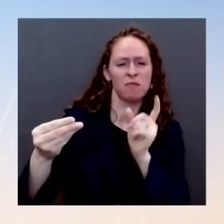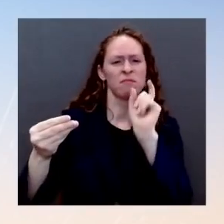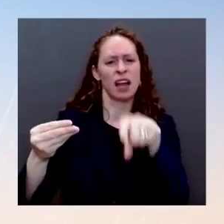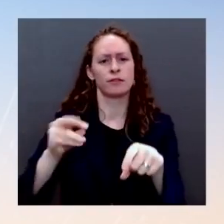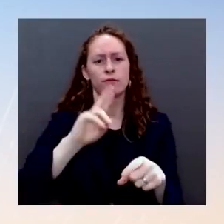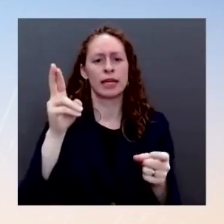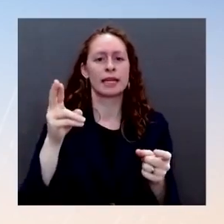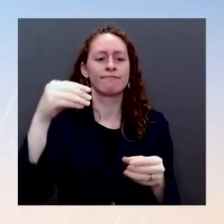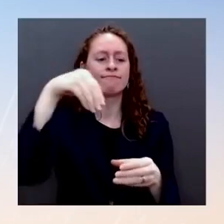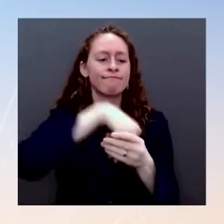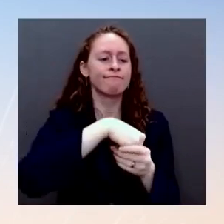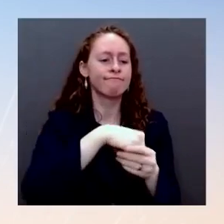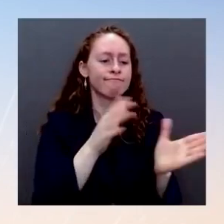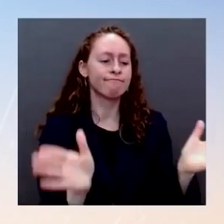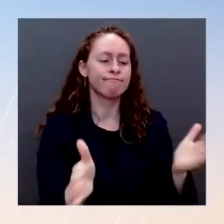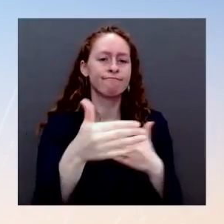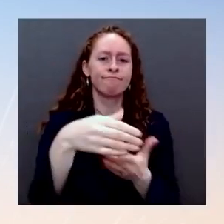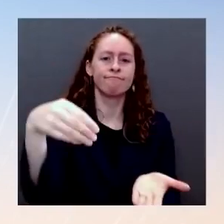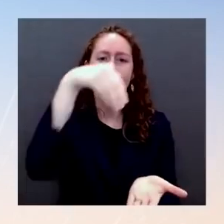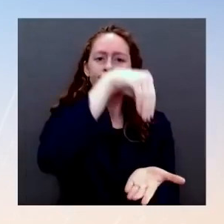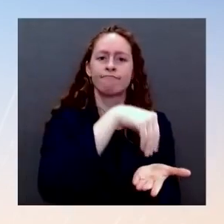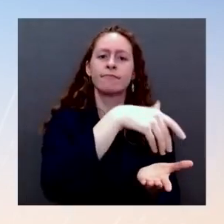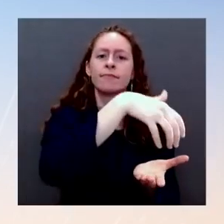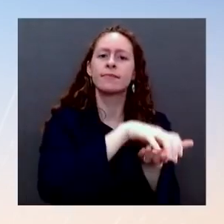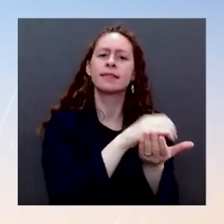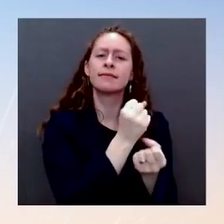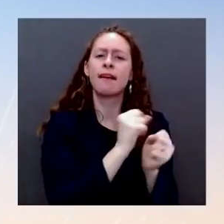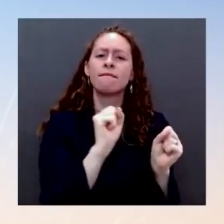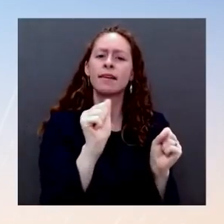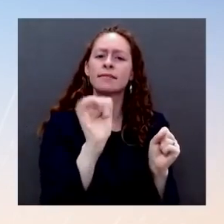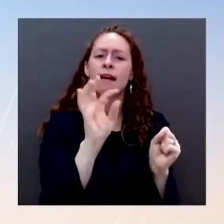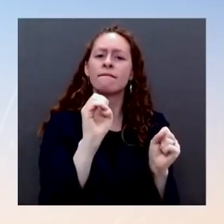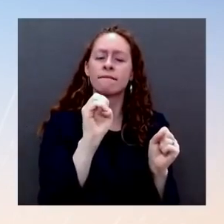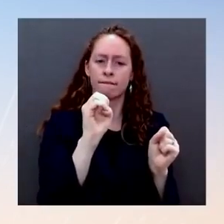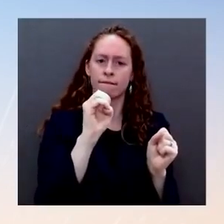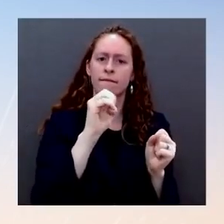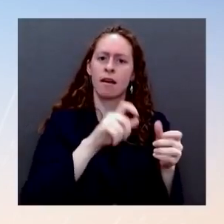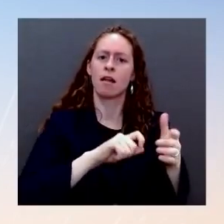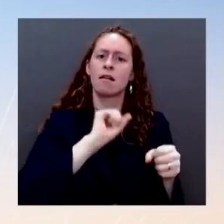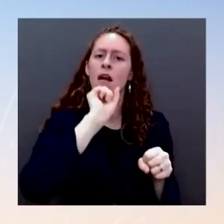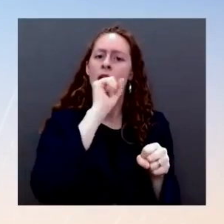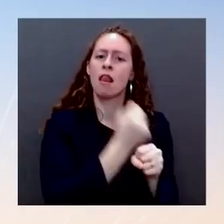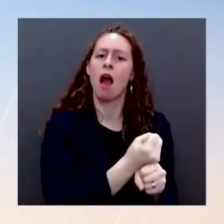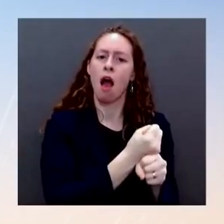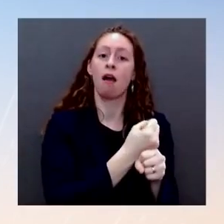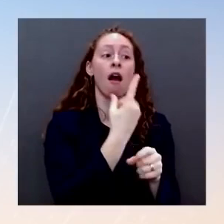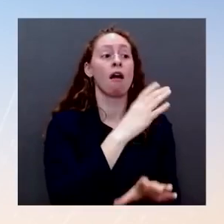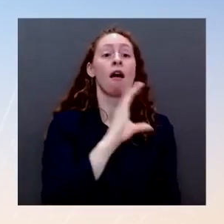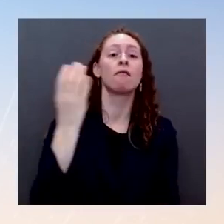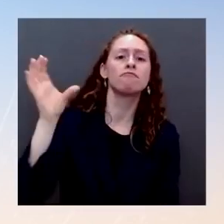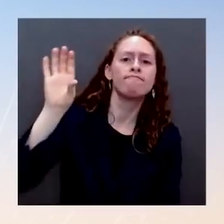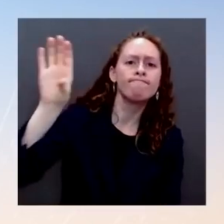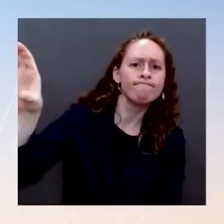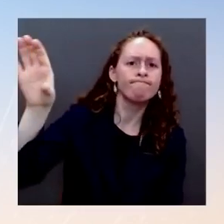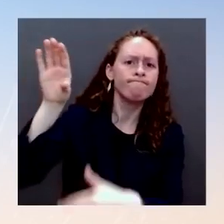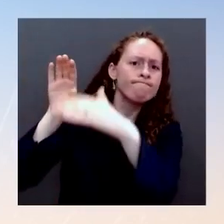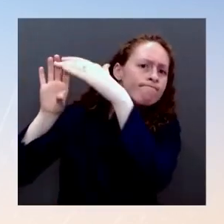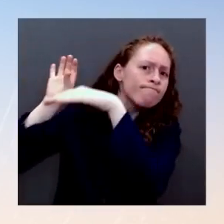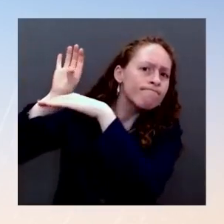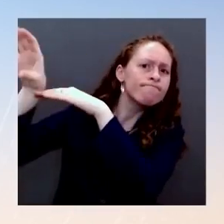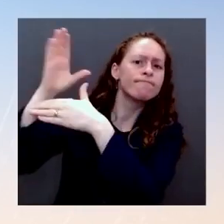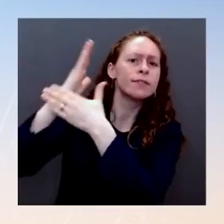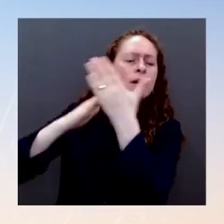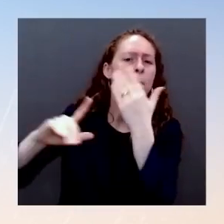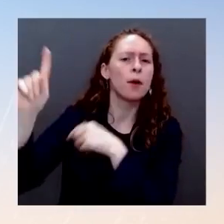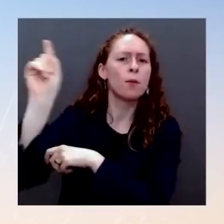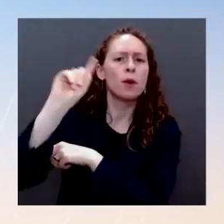firearms. This rule will make it easier for gun owners to purchase a safe storage device and keep guns from being stolen and used by criminals, accessed